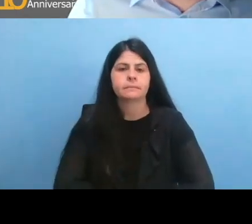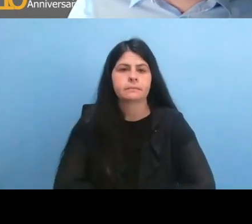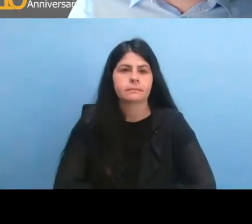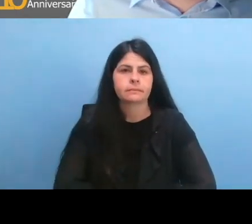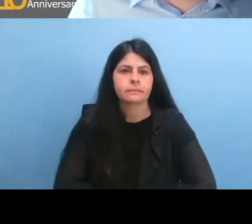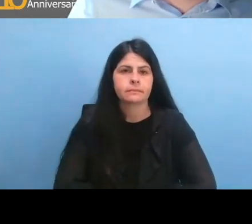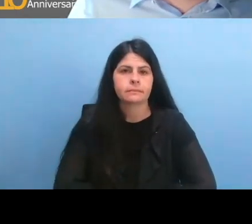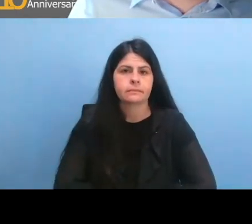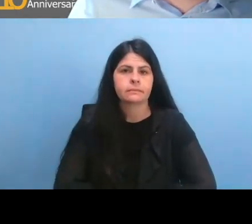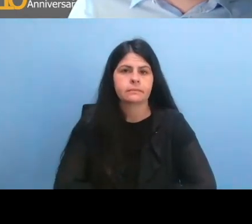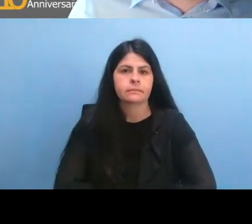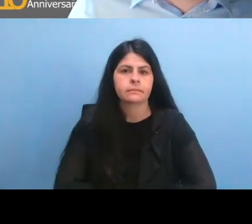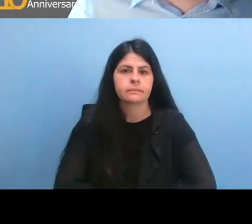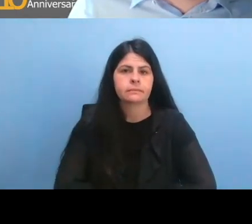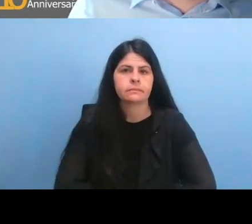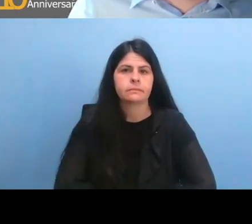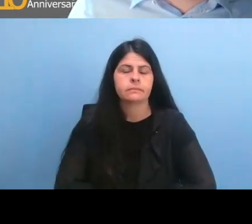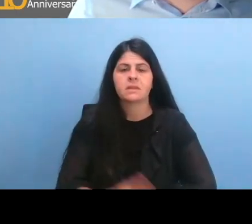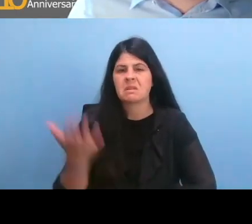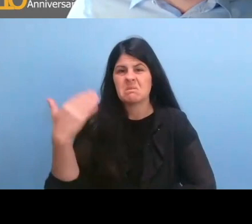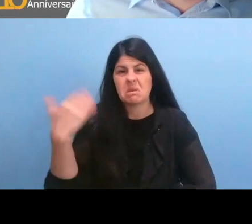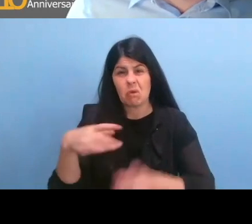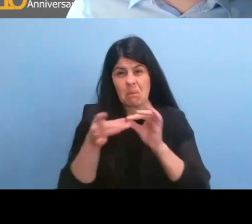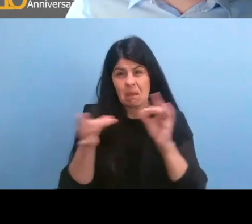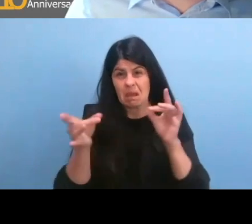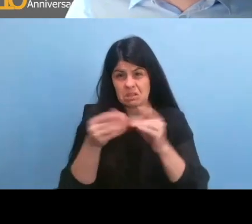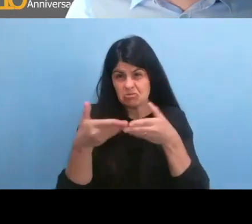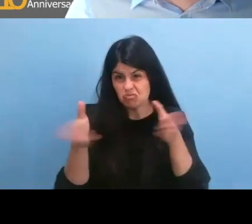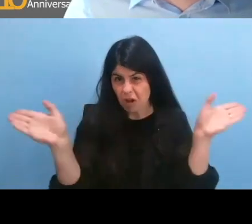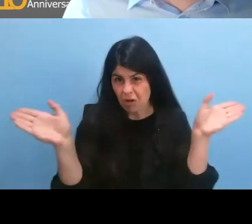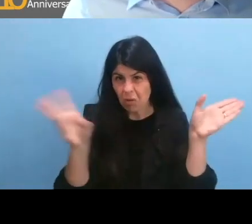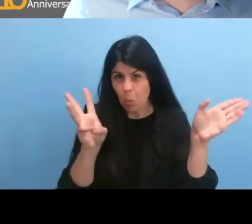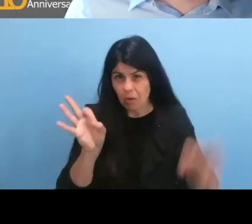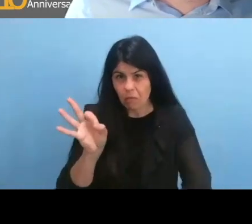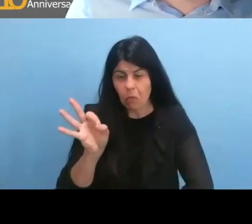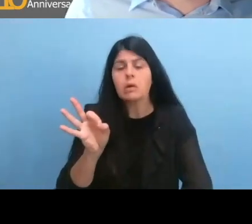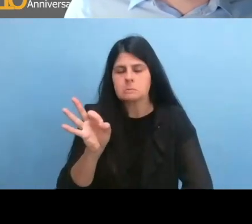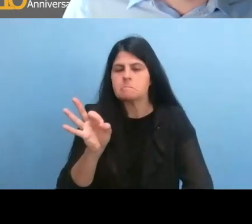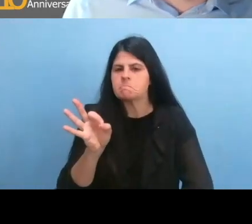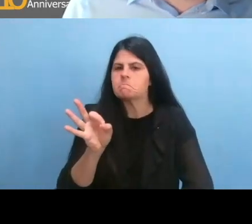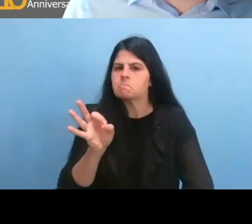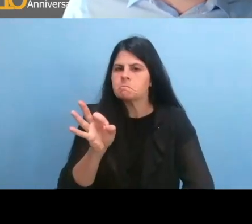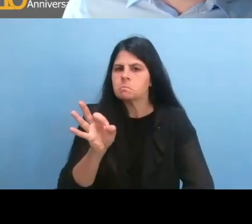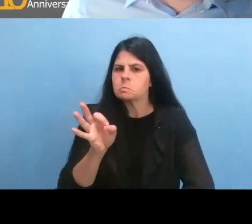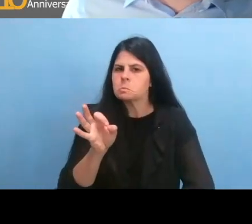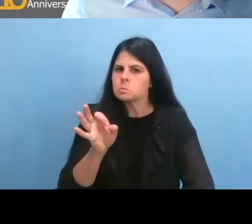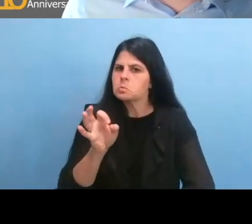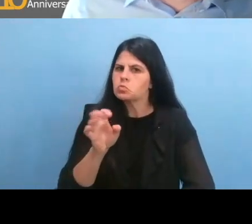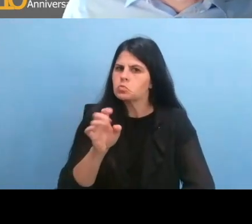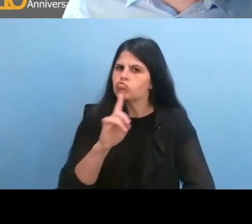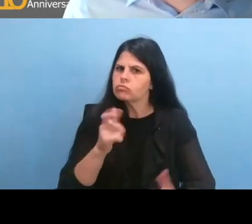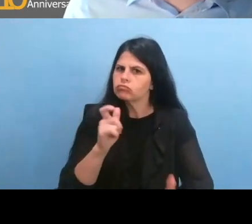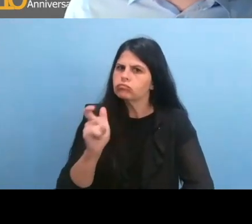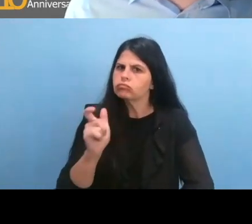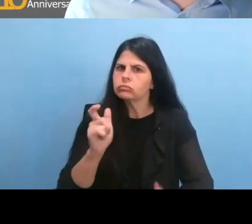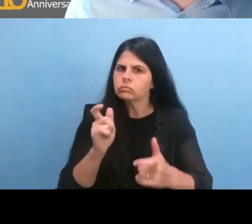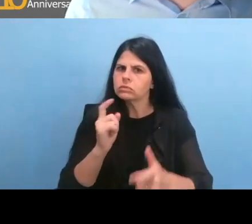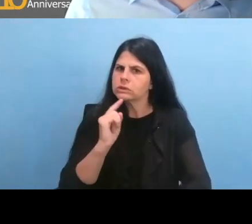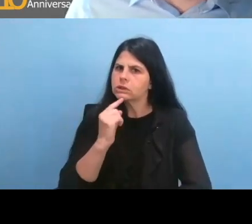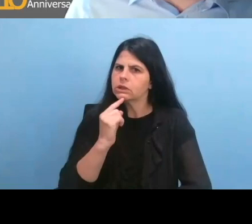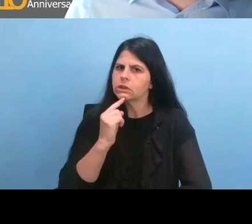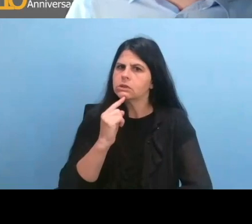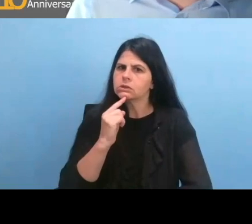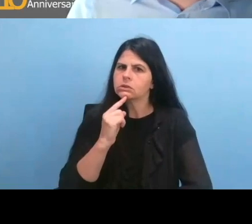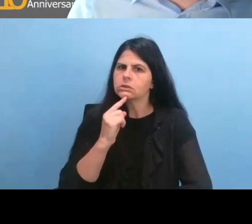And as we mentioned before, in the general workforce, there are significant benefits to hiring disabled medical